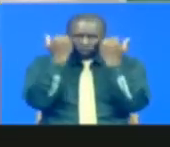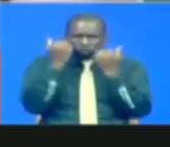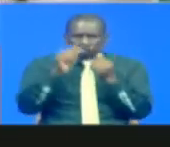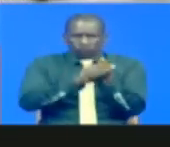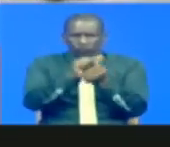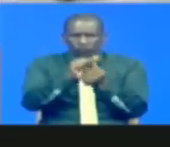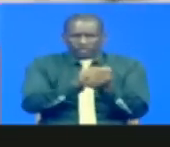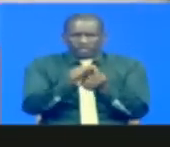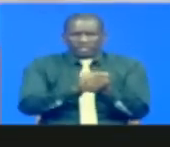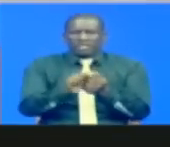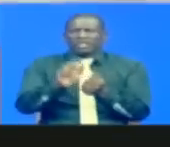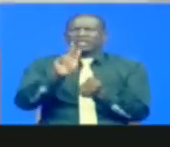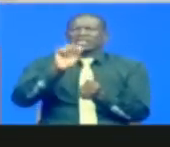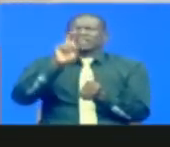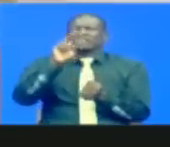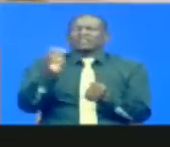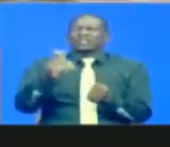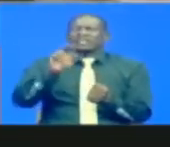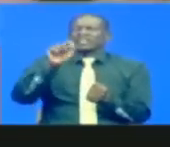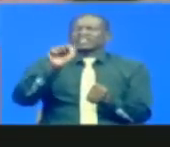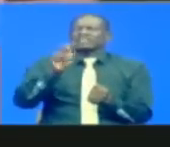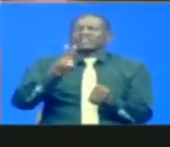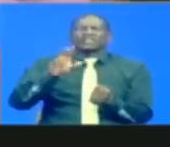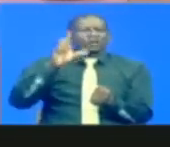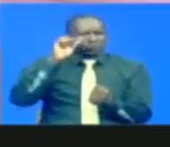Mutai, NTV, Mombasa.